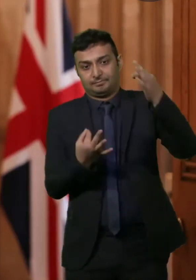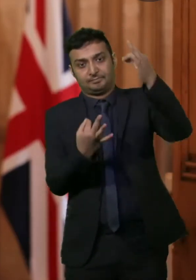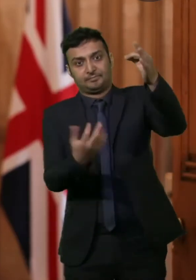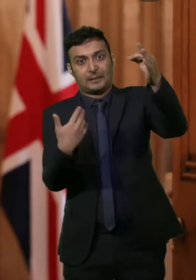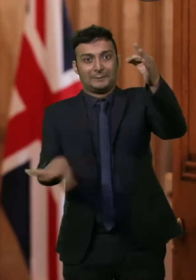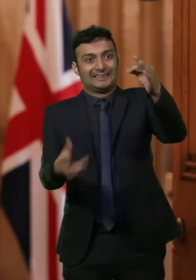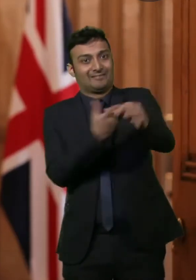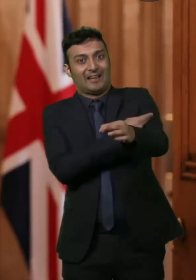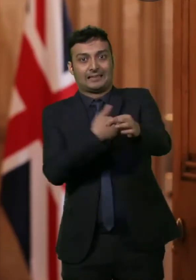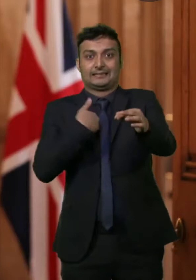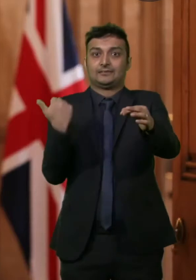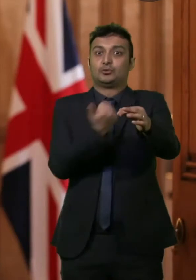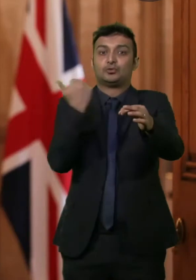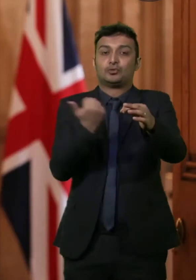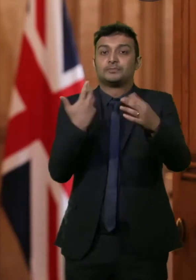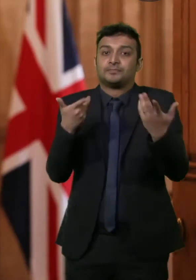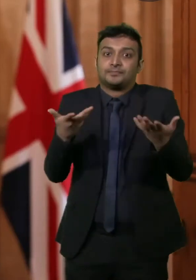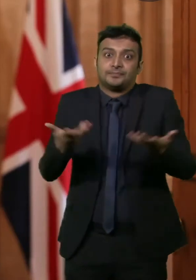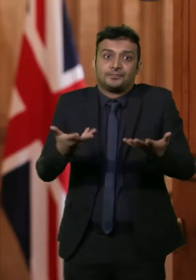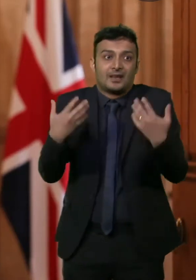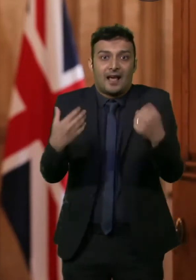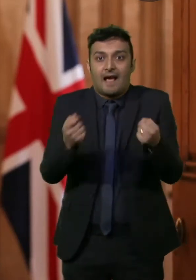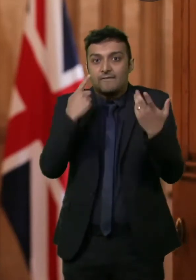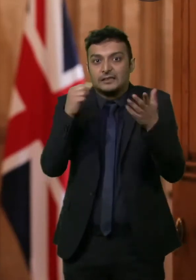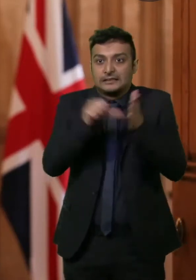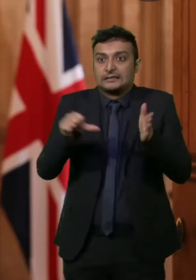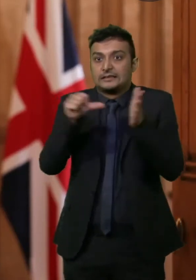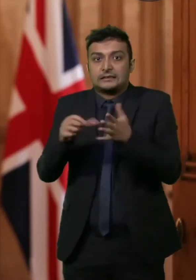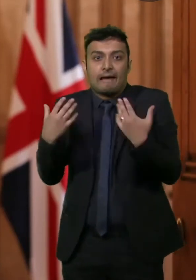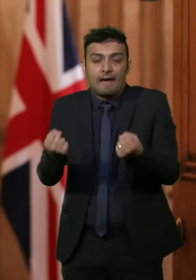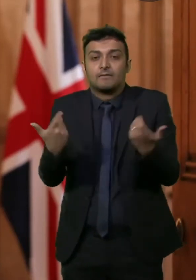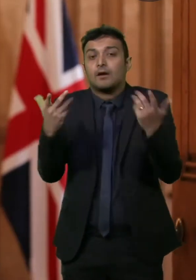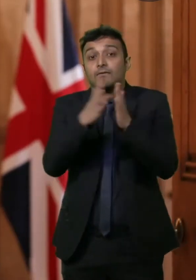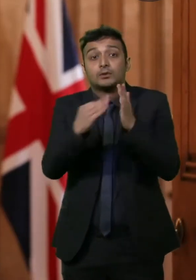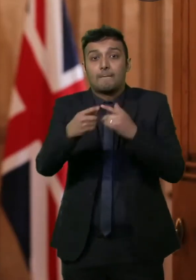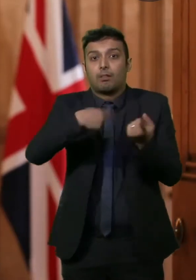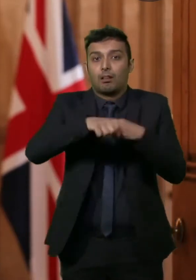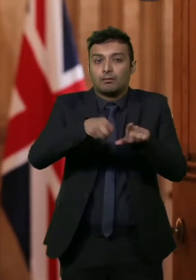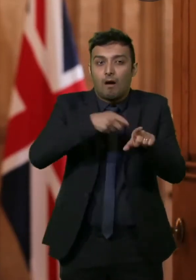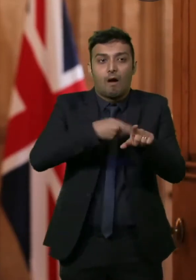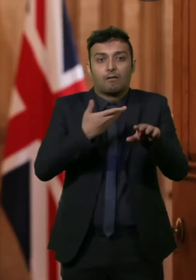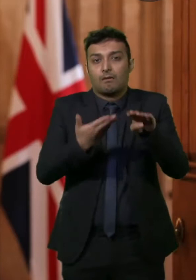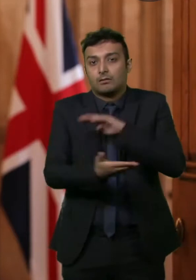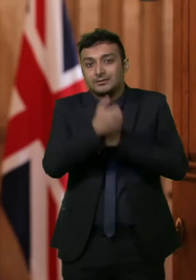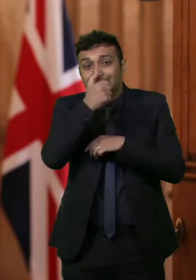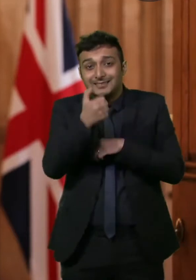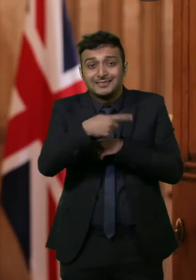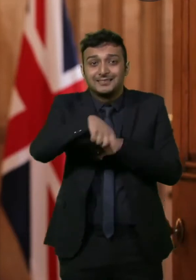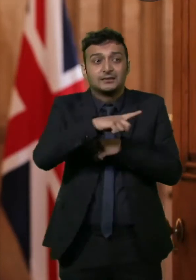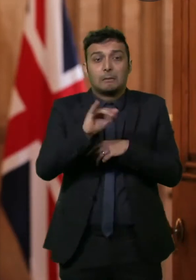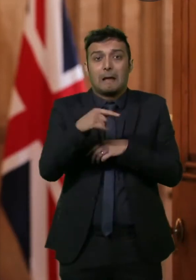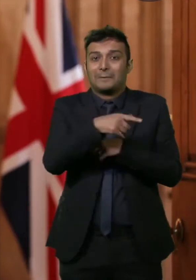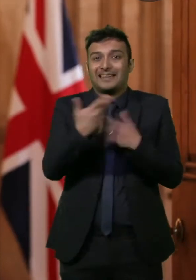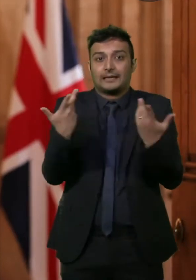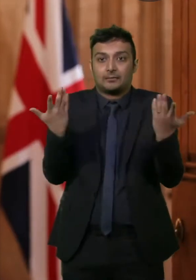for those who, like under 16-year-olds, who might not have had a vaccination for one reason or another. Those who